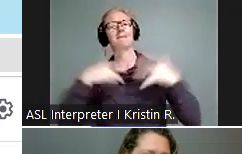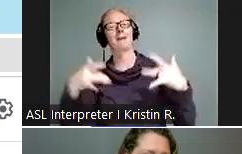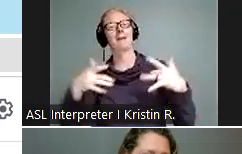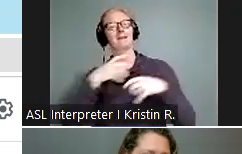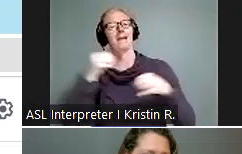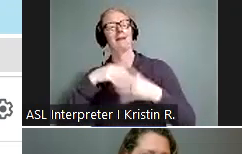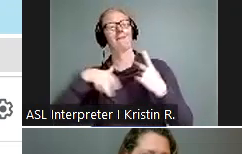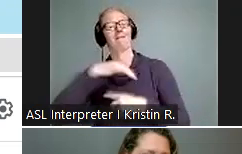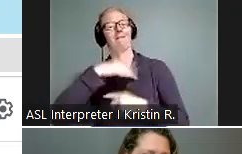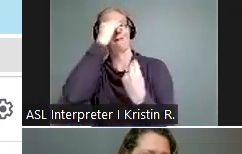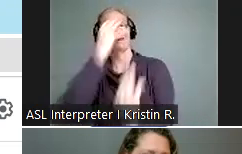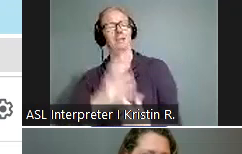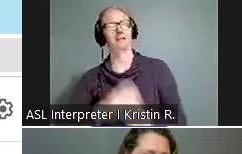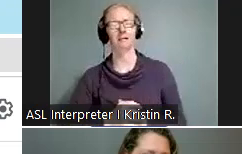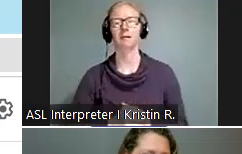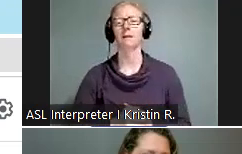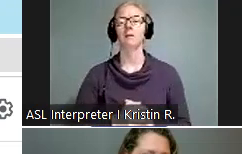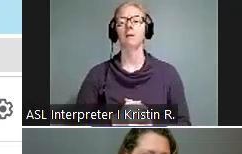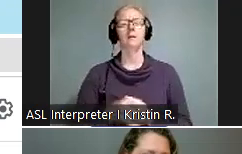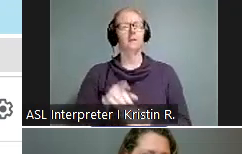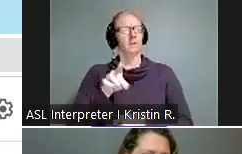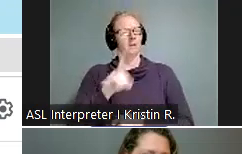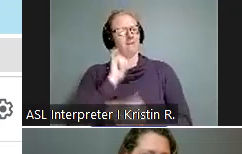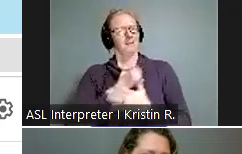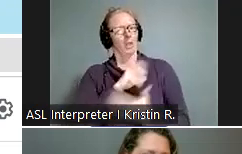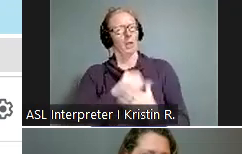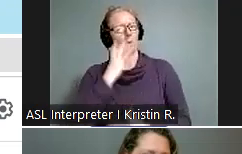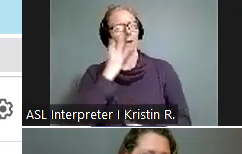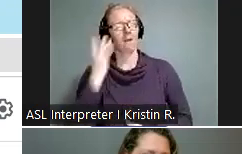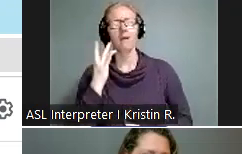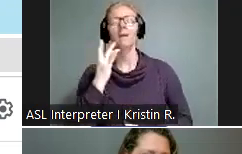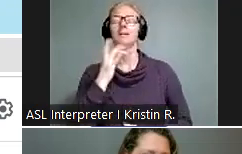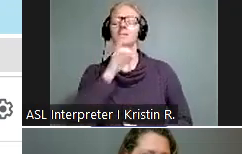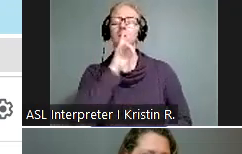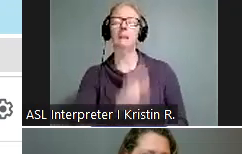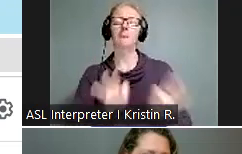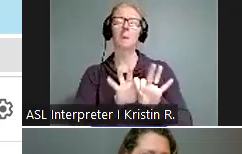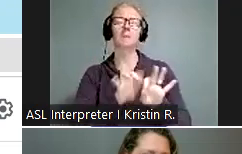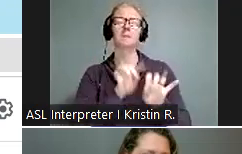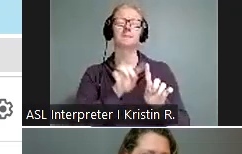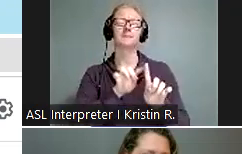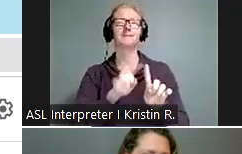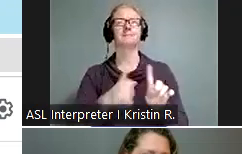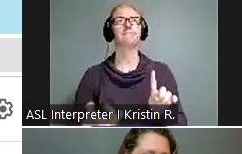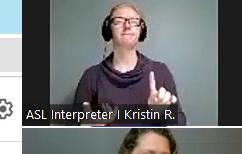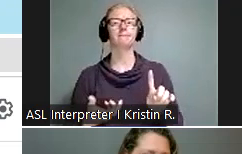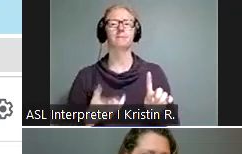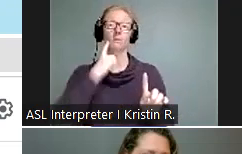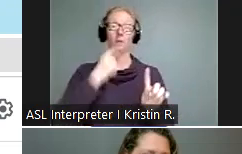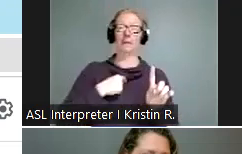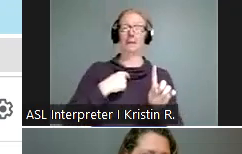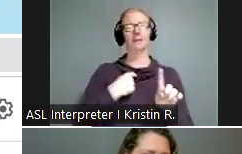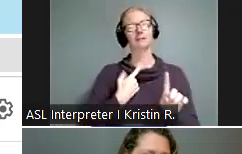content. And we really wanted to include this. I think it's important to me,